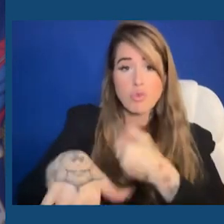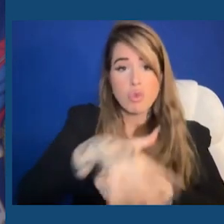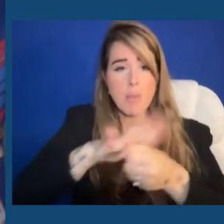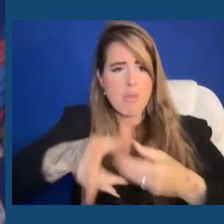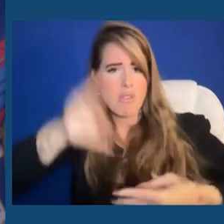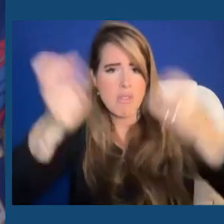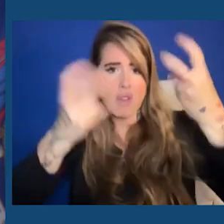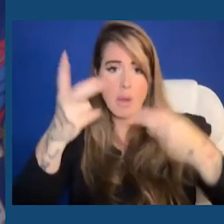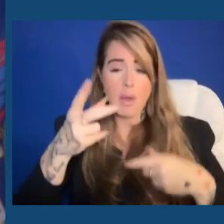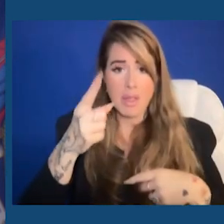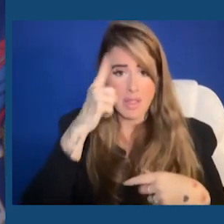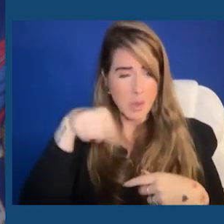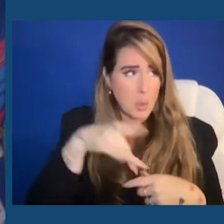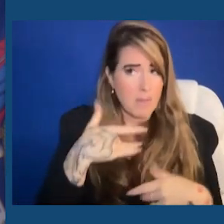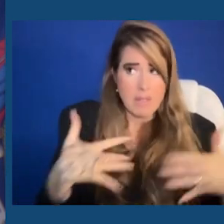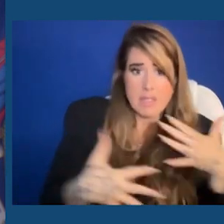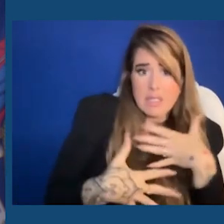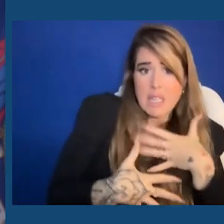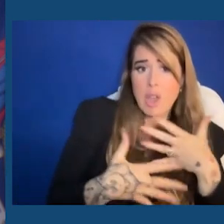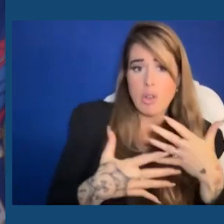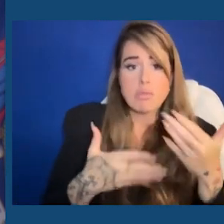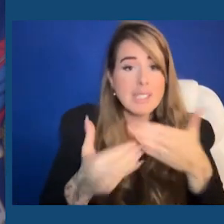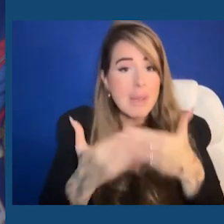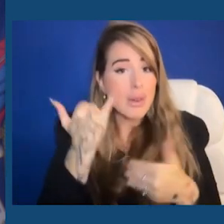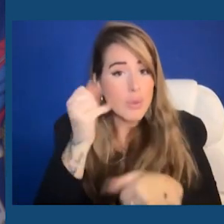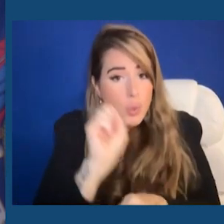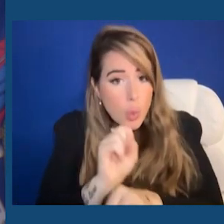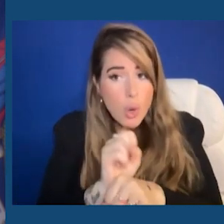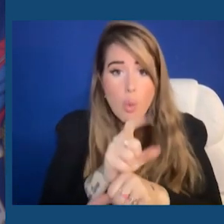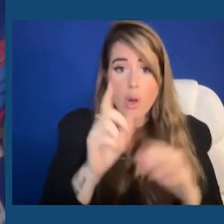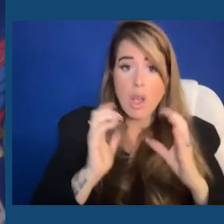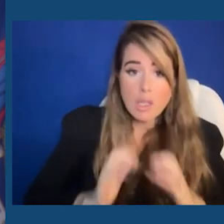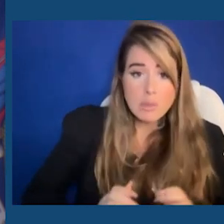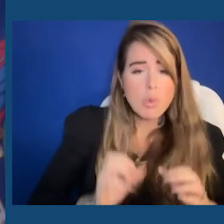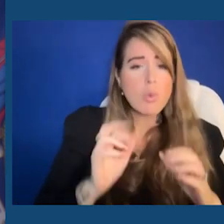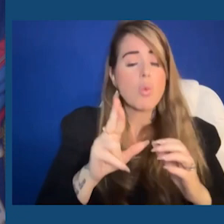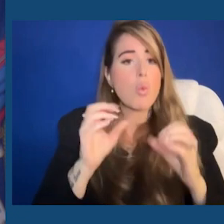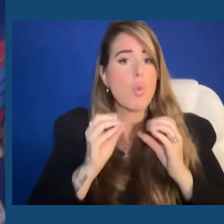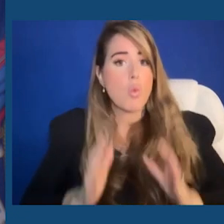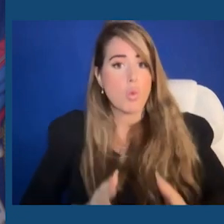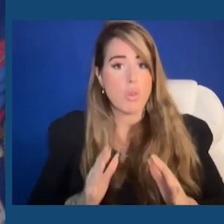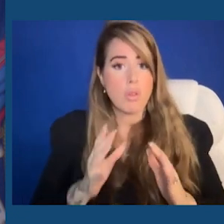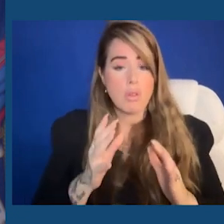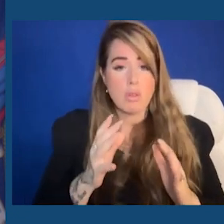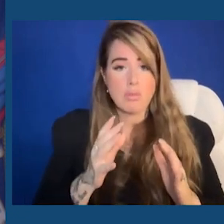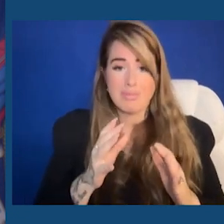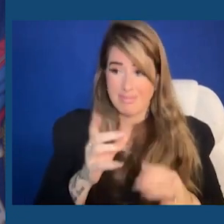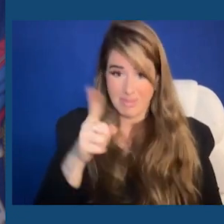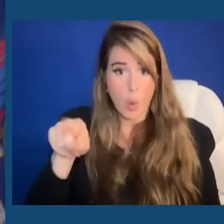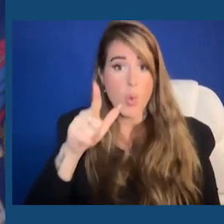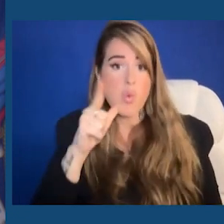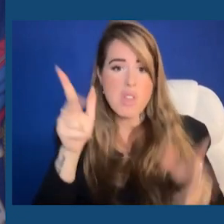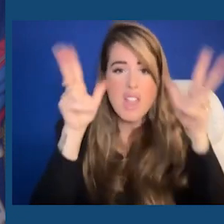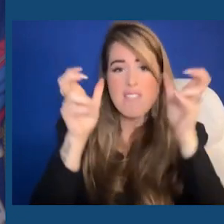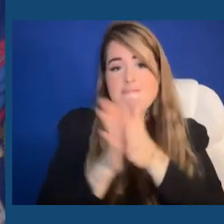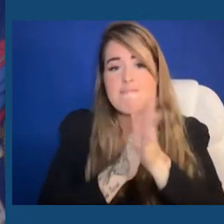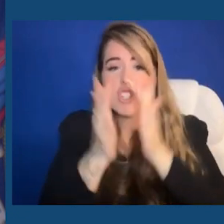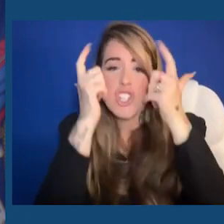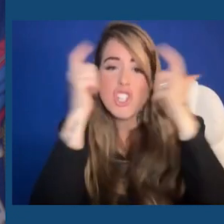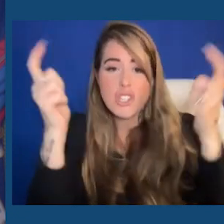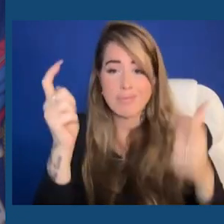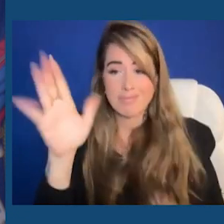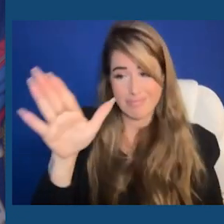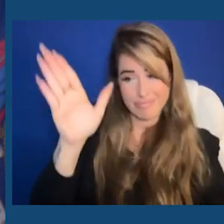feel insecure where you work there, or whether you're a customer or the owner. Your days are numbered. We're coming after